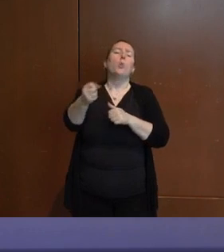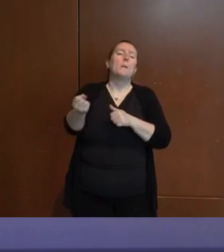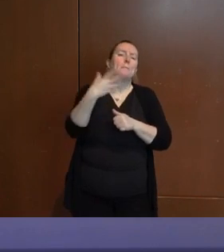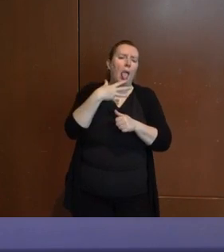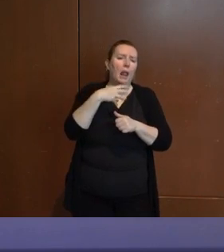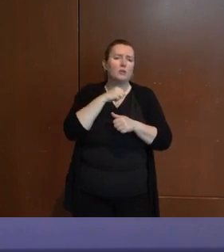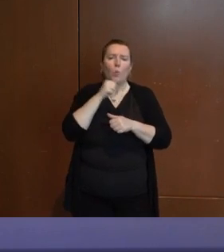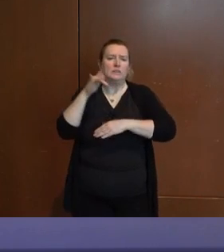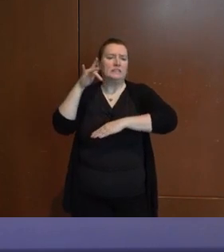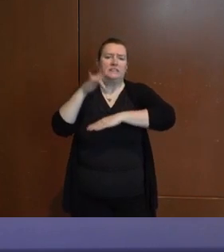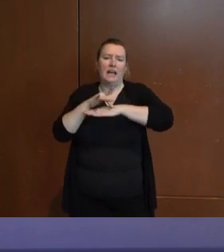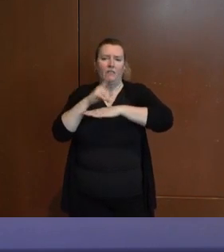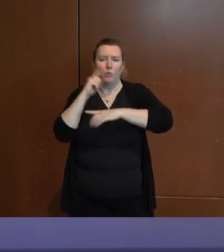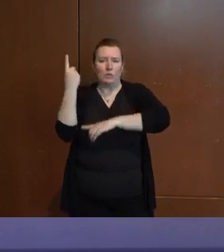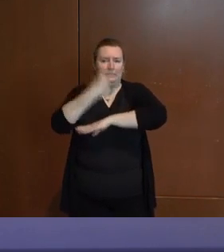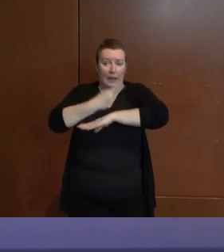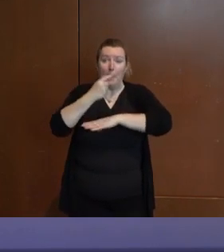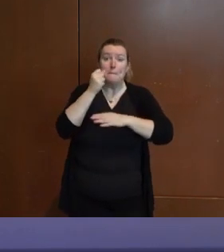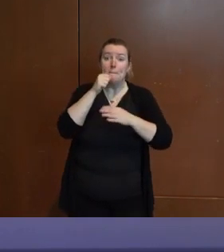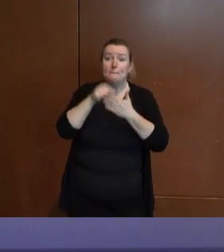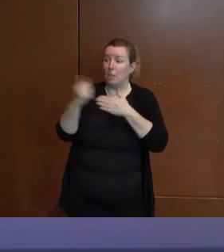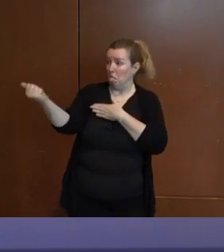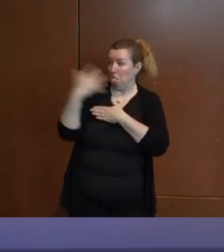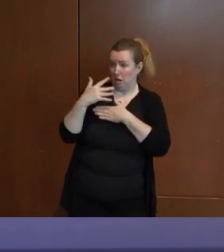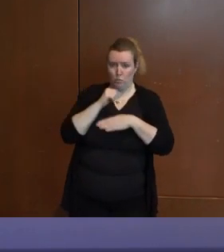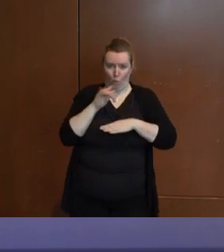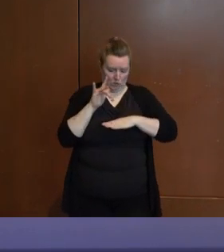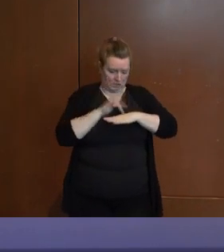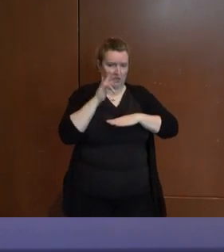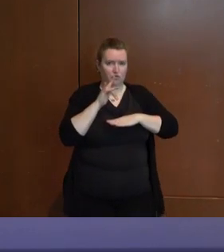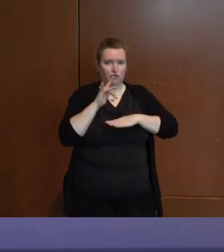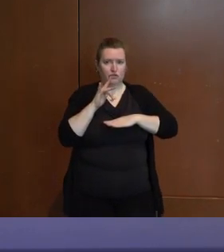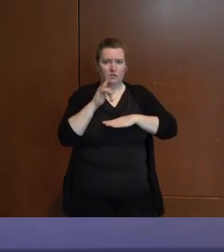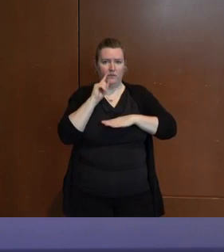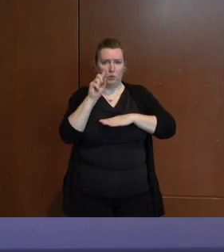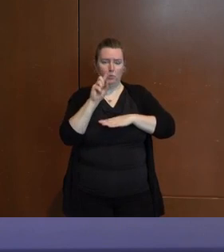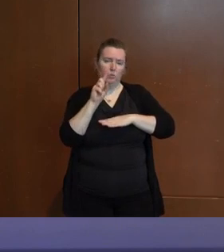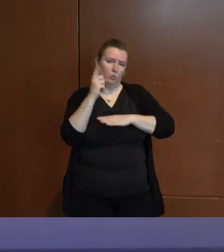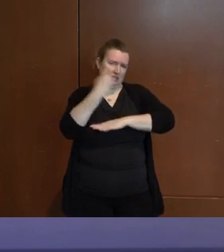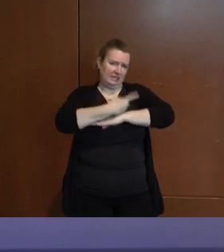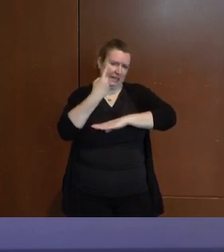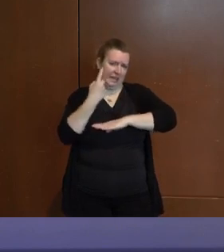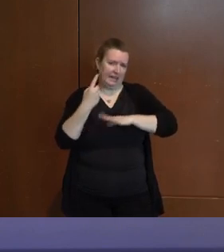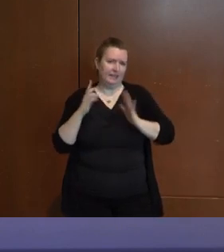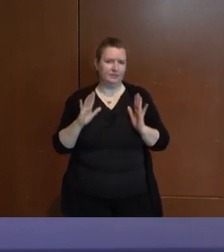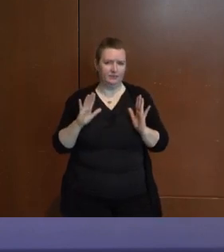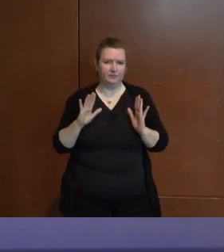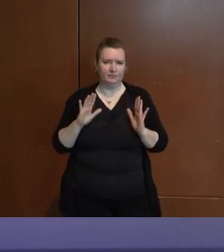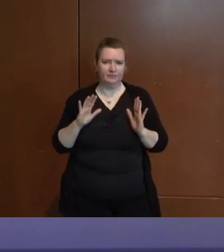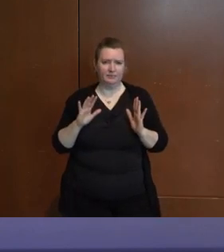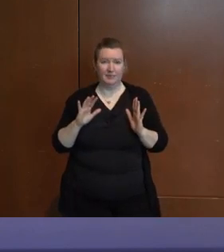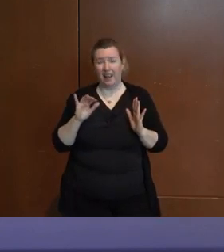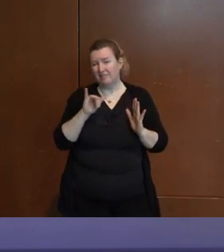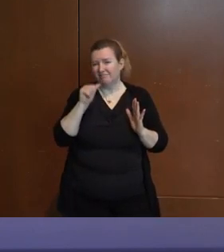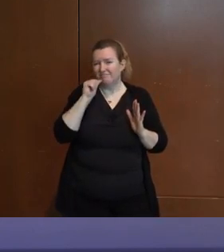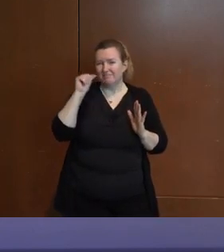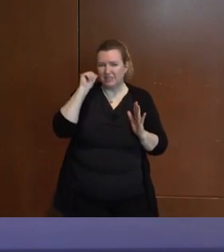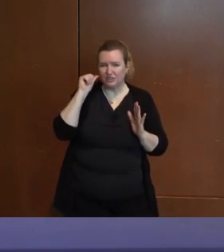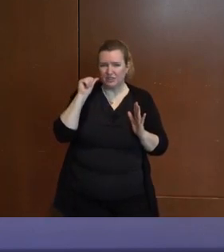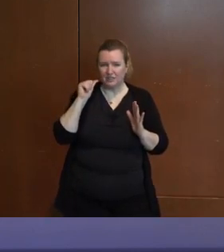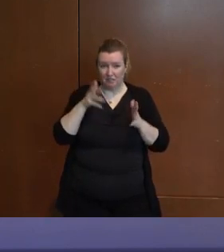or whatever they may have. But given that not everyone's petitions have been checked as of yesterday, so